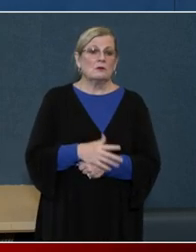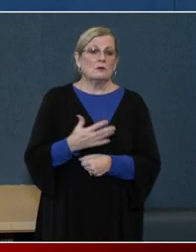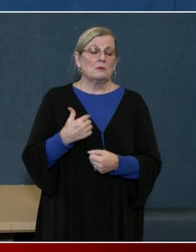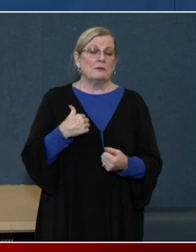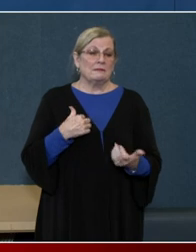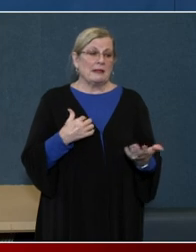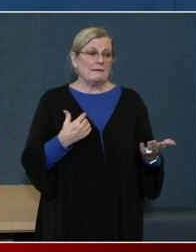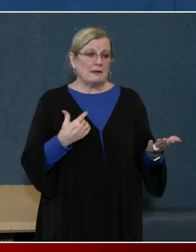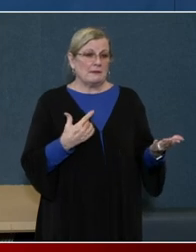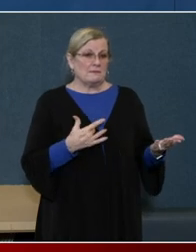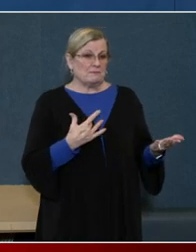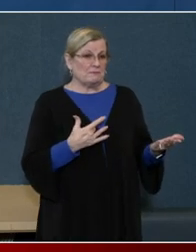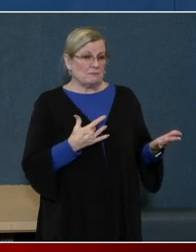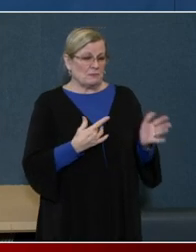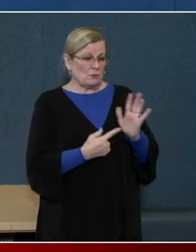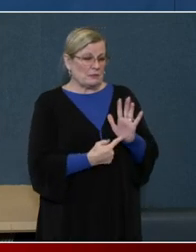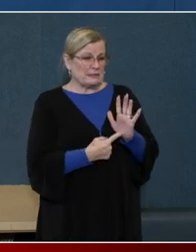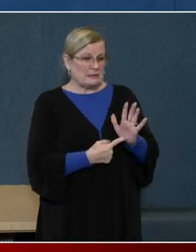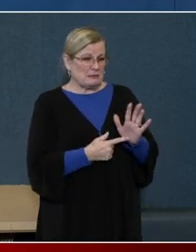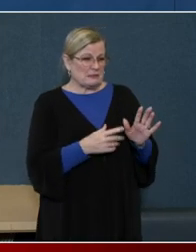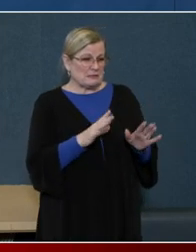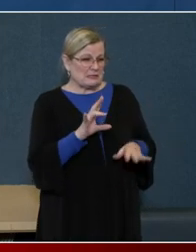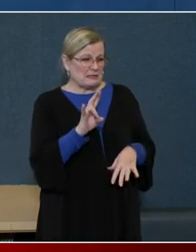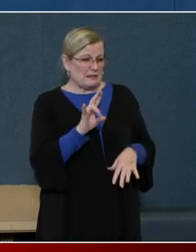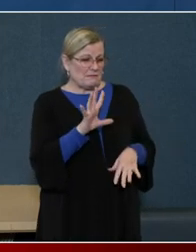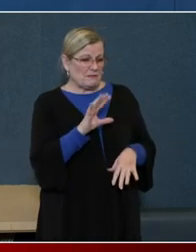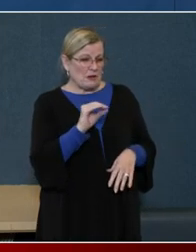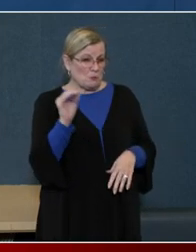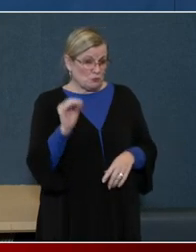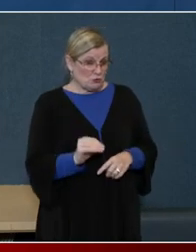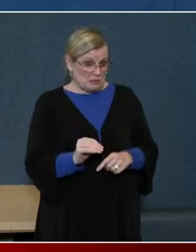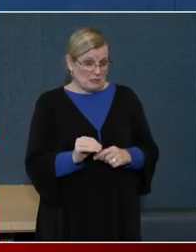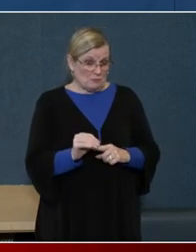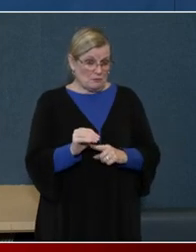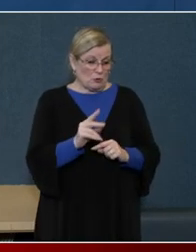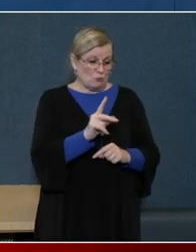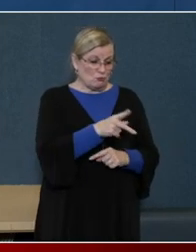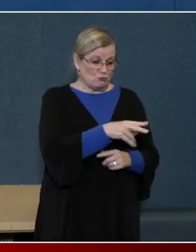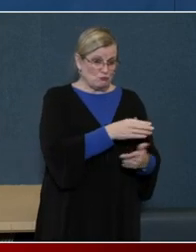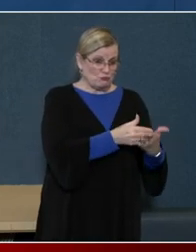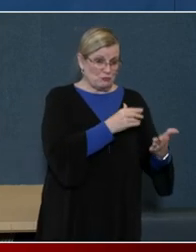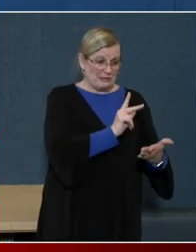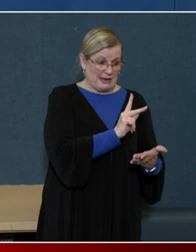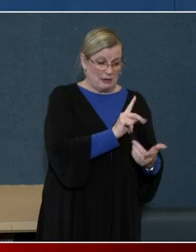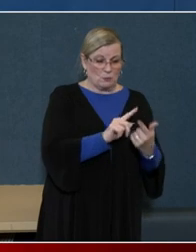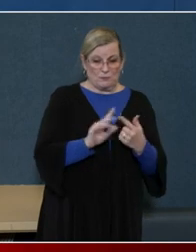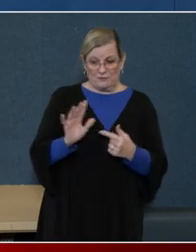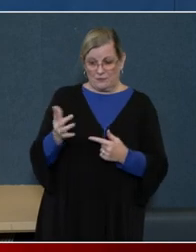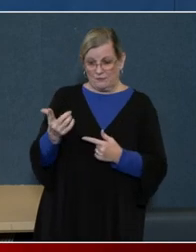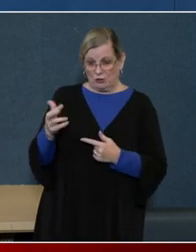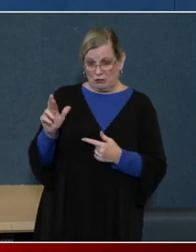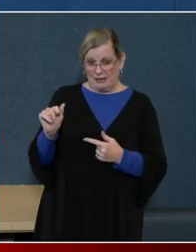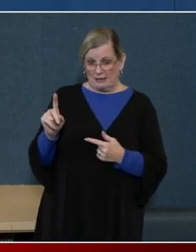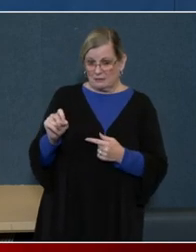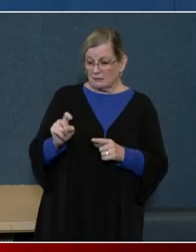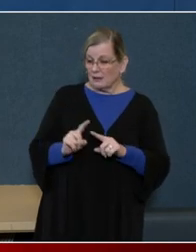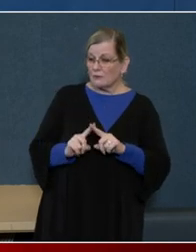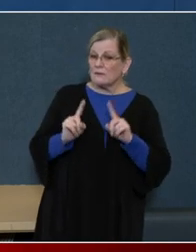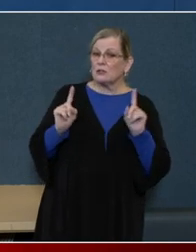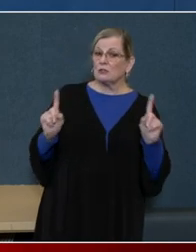represents approximately 75% of our pre-K through five students enrolled. However, we